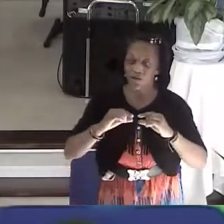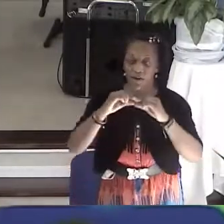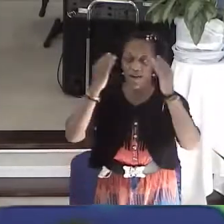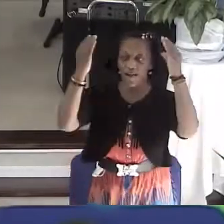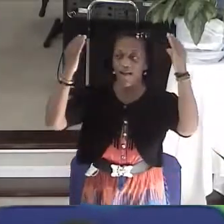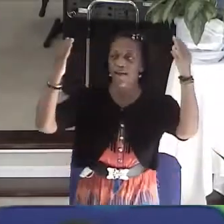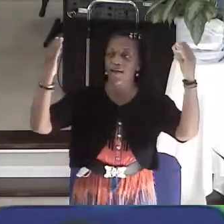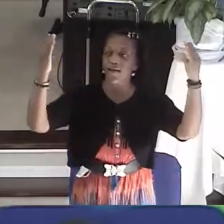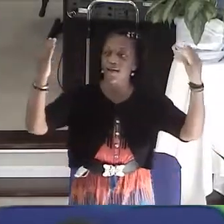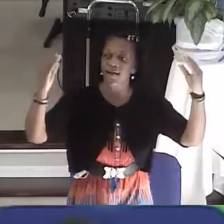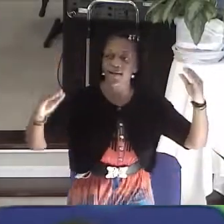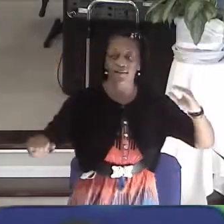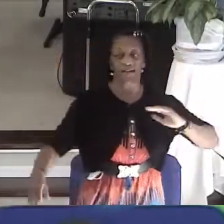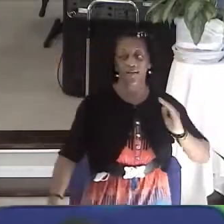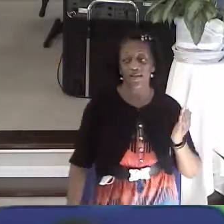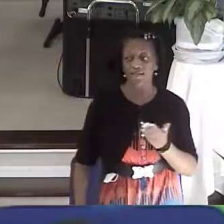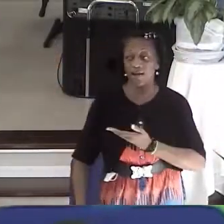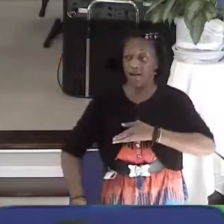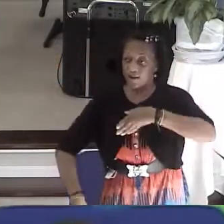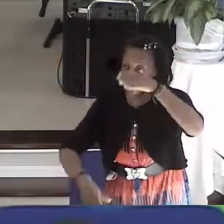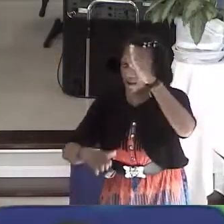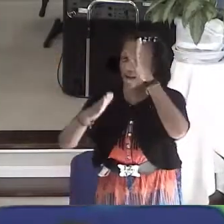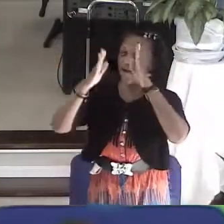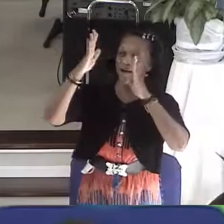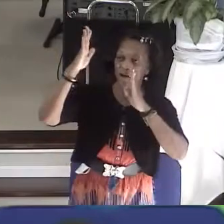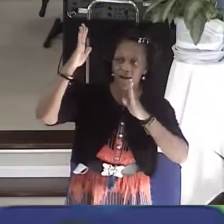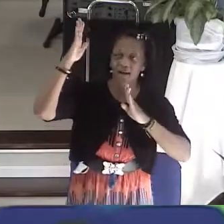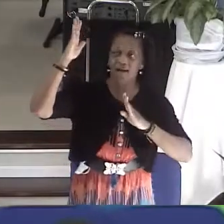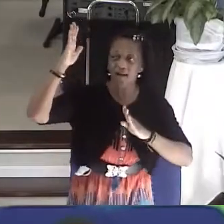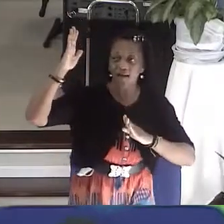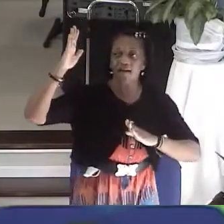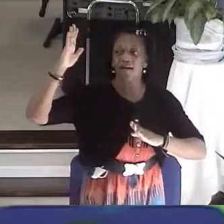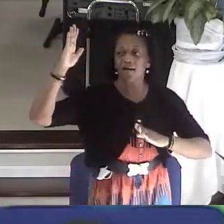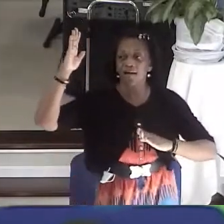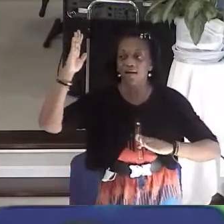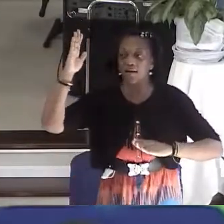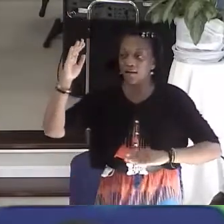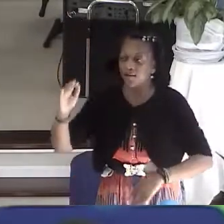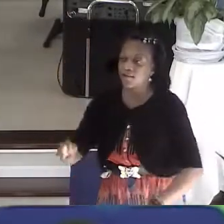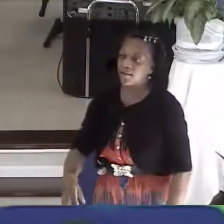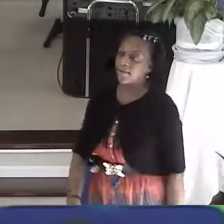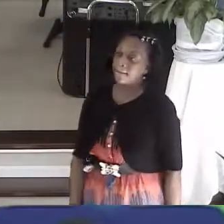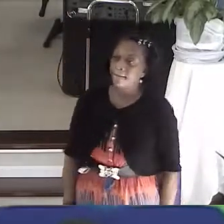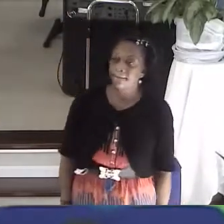how great is our God. He really is a great God.